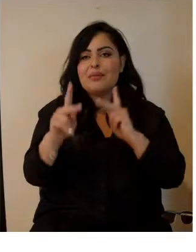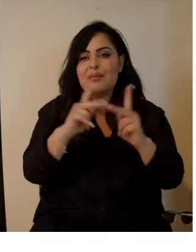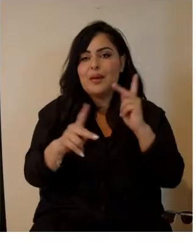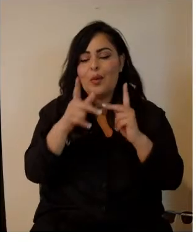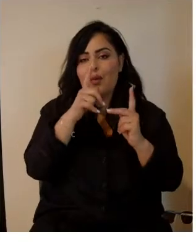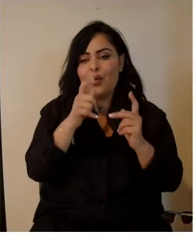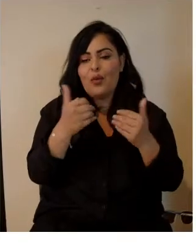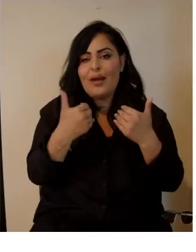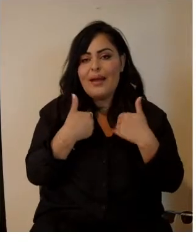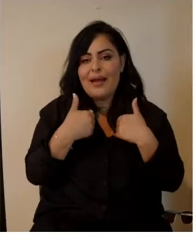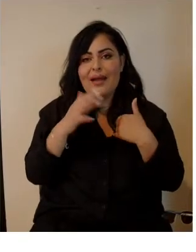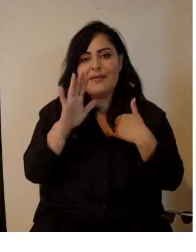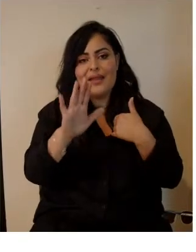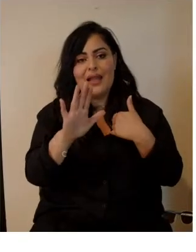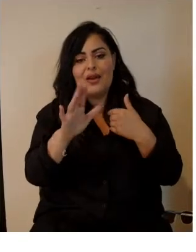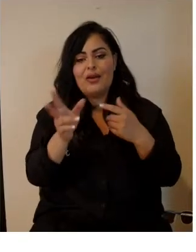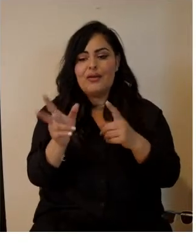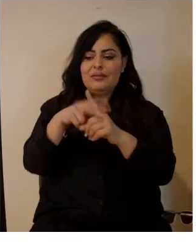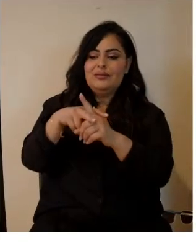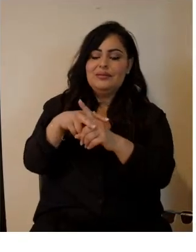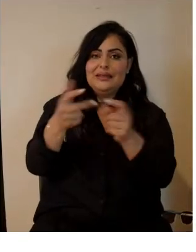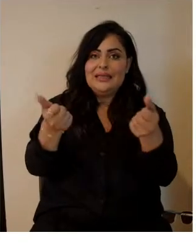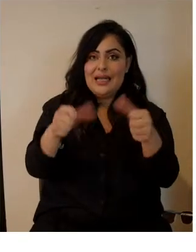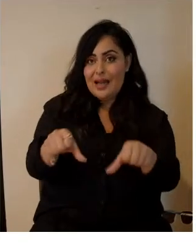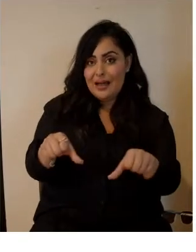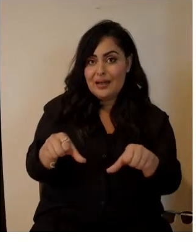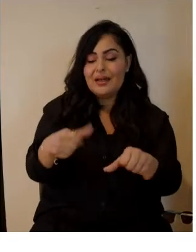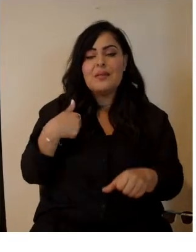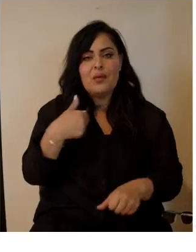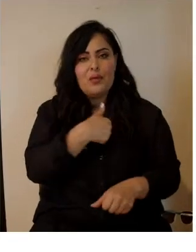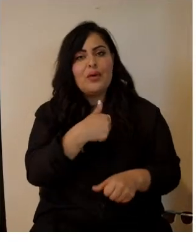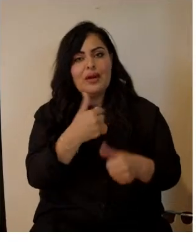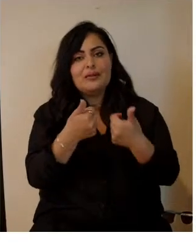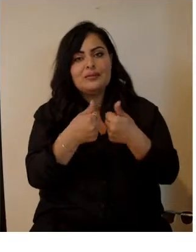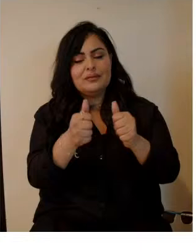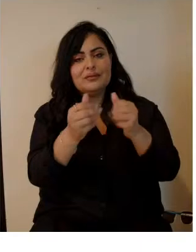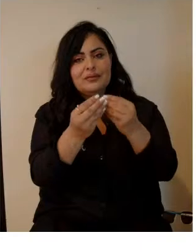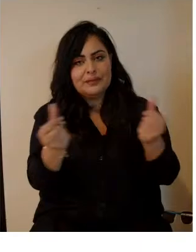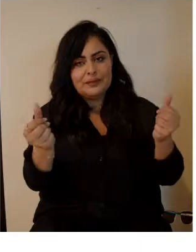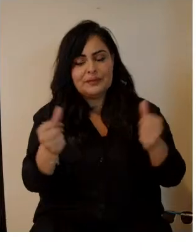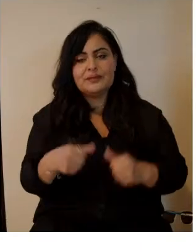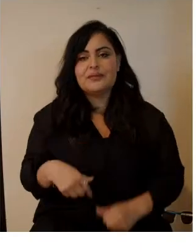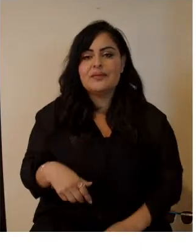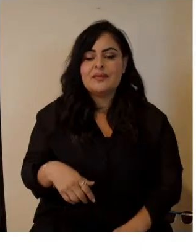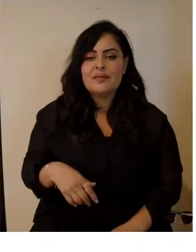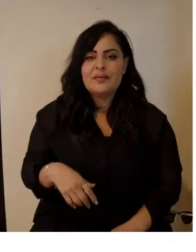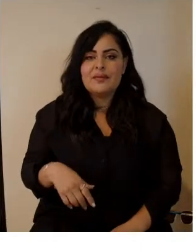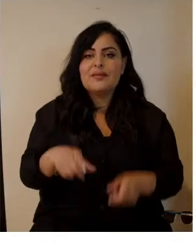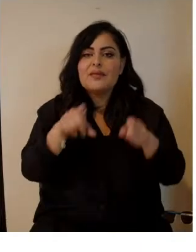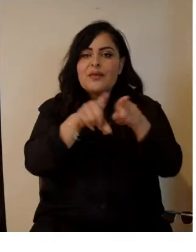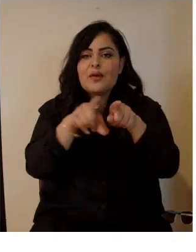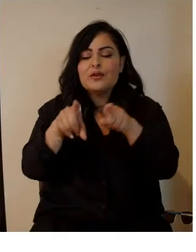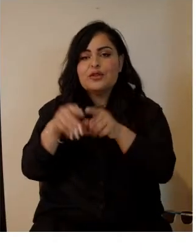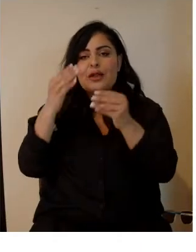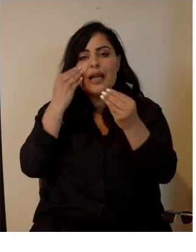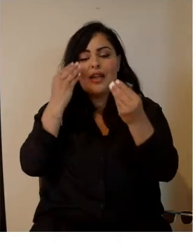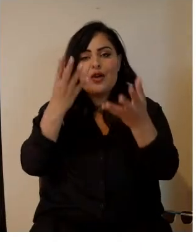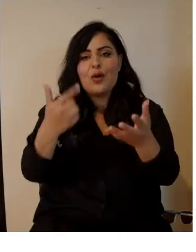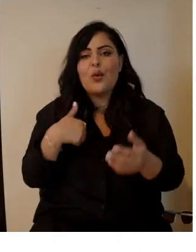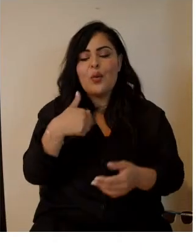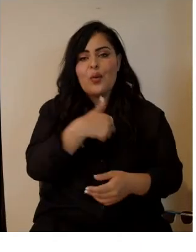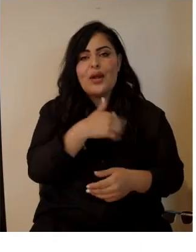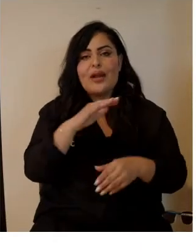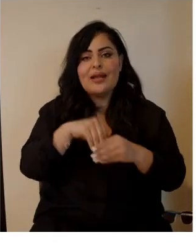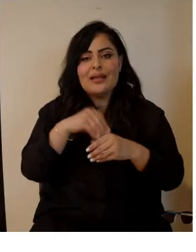had their ask denied, and we are working on that. I also want to let you know that we are actually